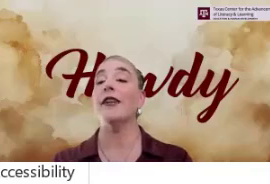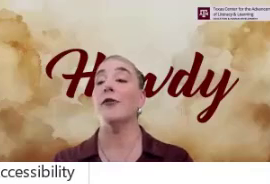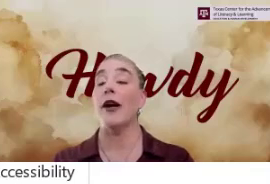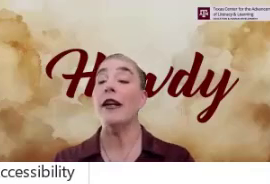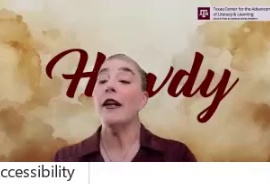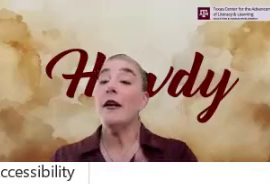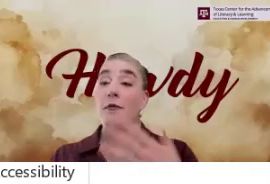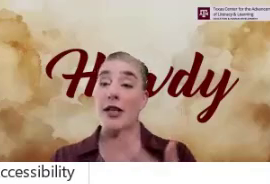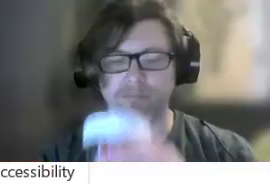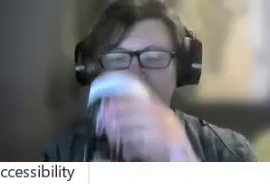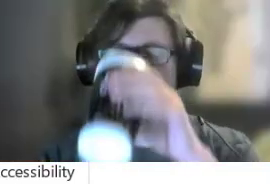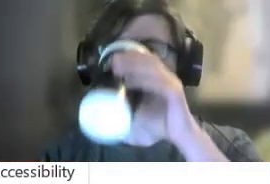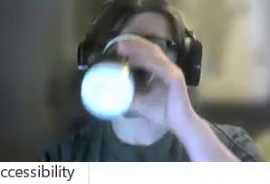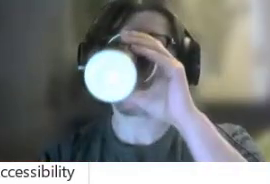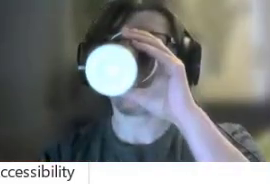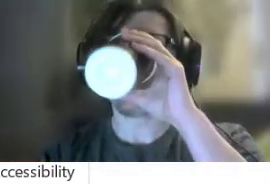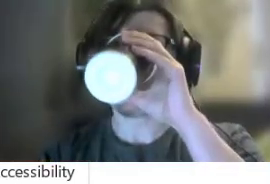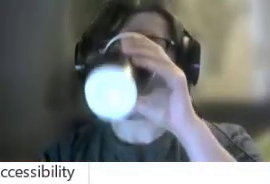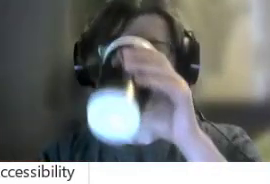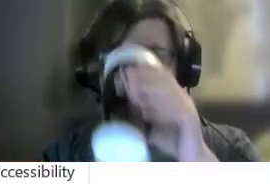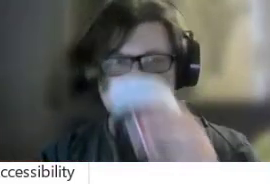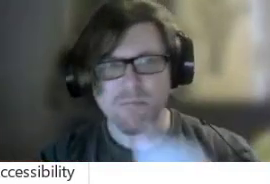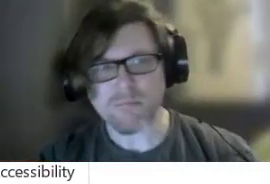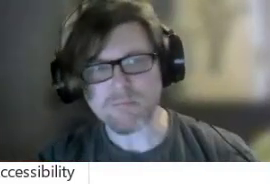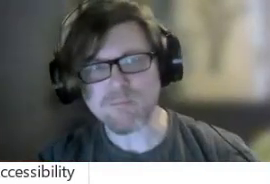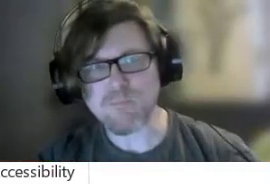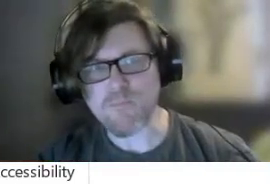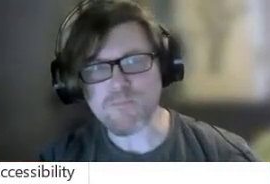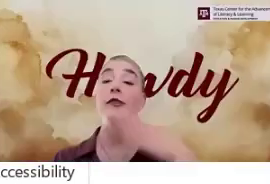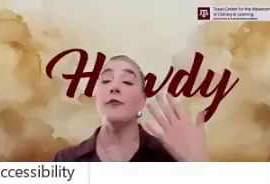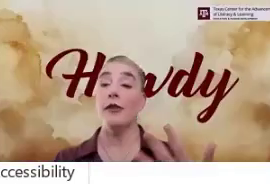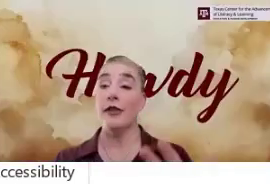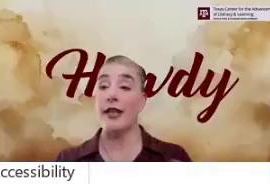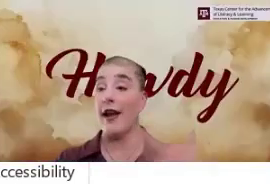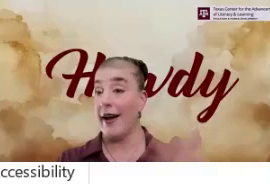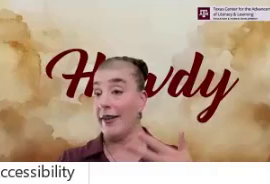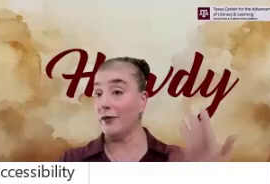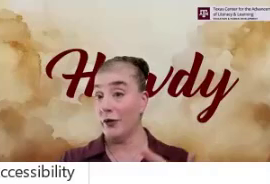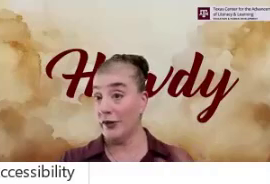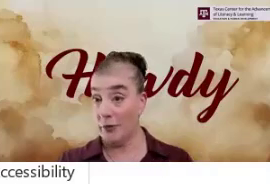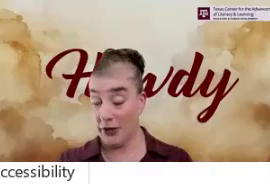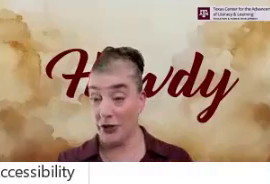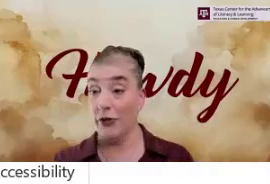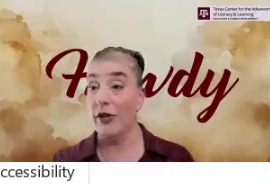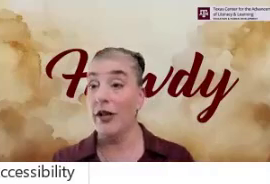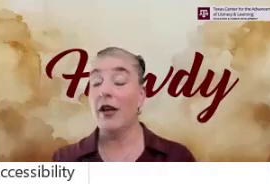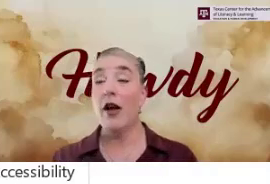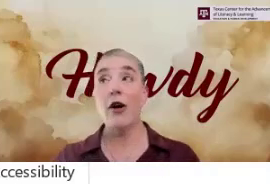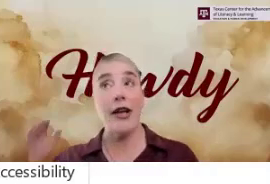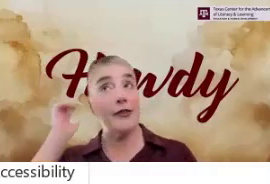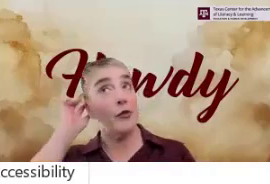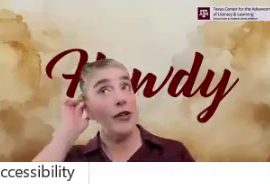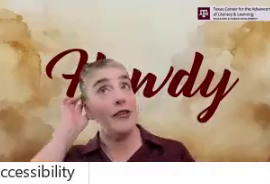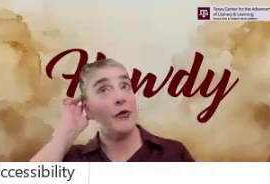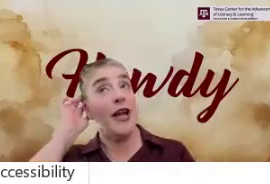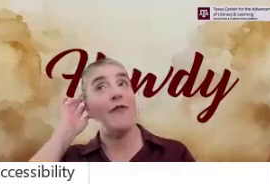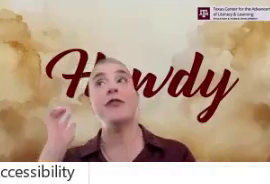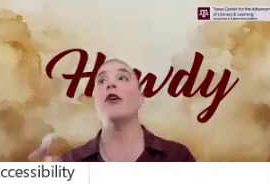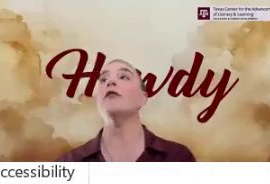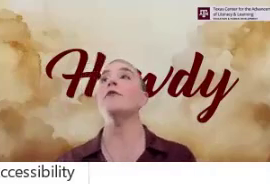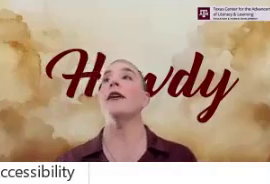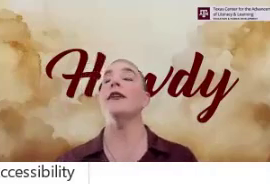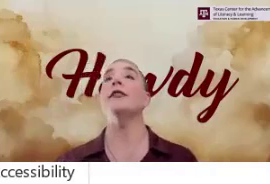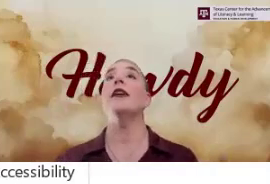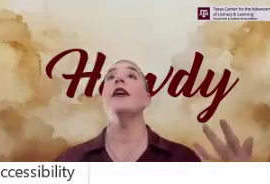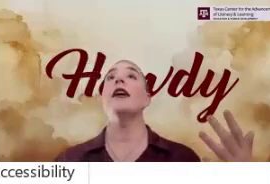That's exactly right. Okay. Because if a person with a disability asks for a special, okay, so one thing we